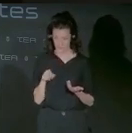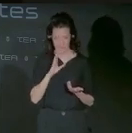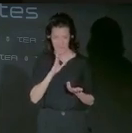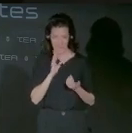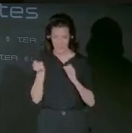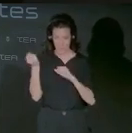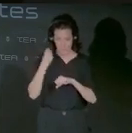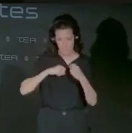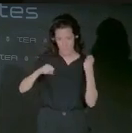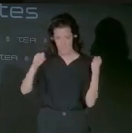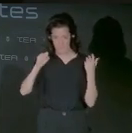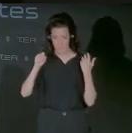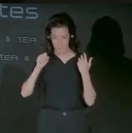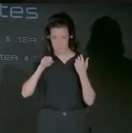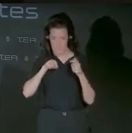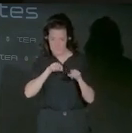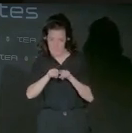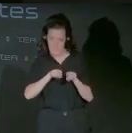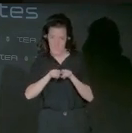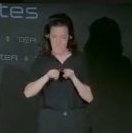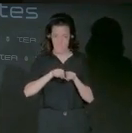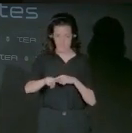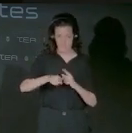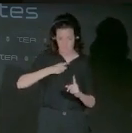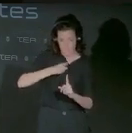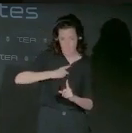privacy and security of their data.